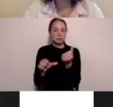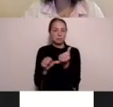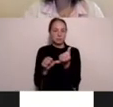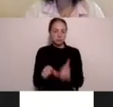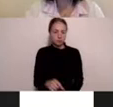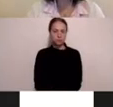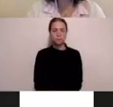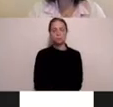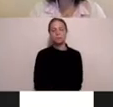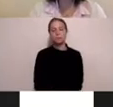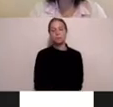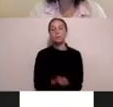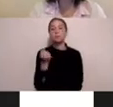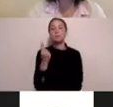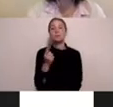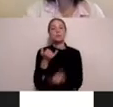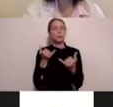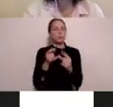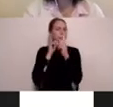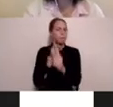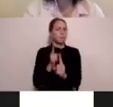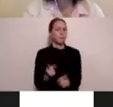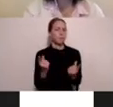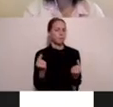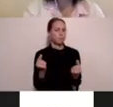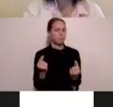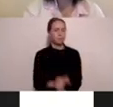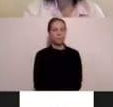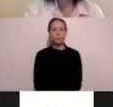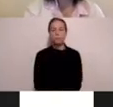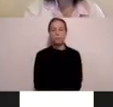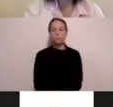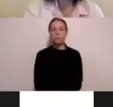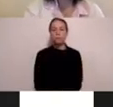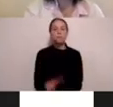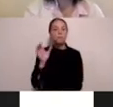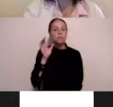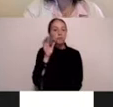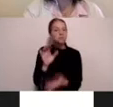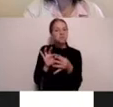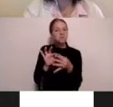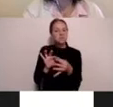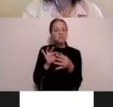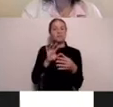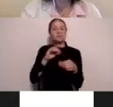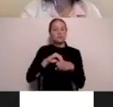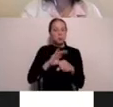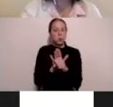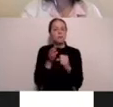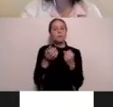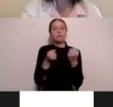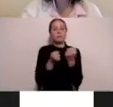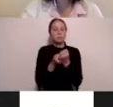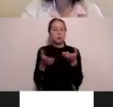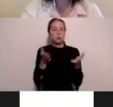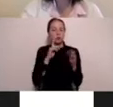A few notes on our learning objectives for today. We will hear about COVID-19 support services for families that are available